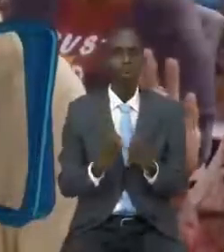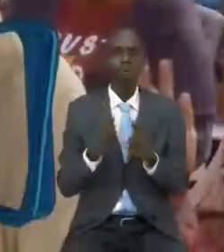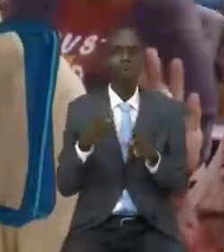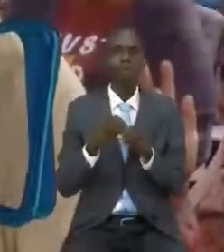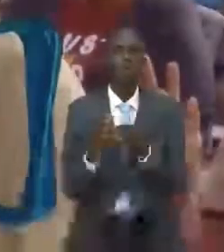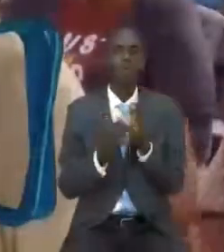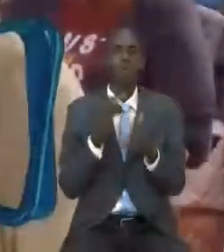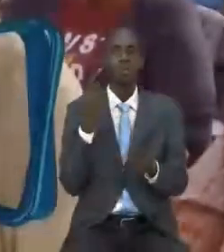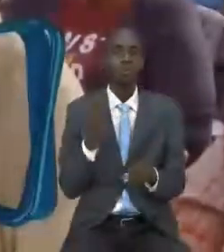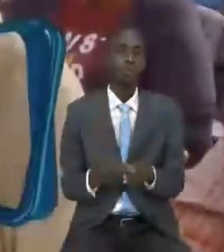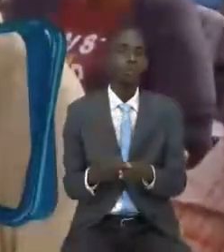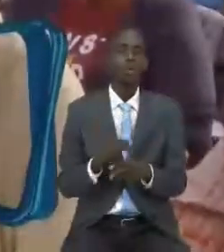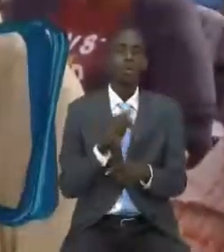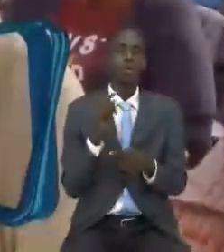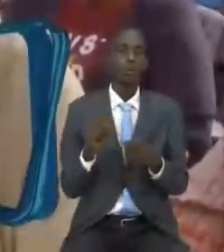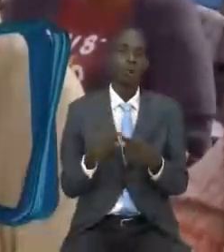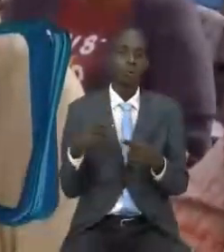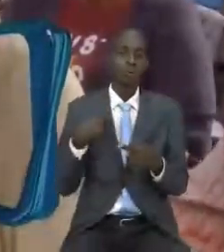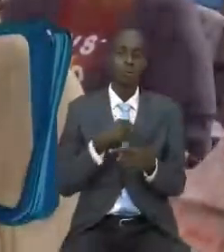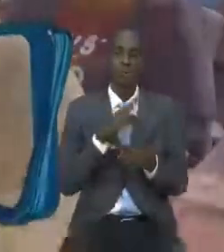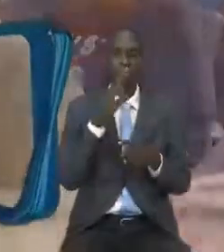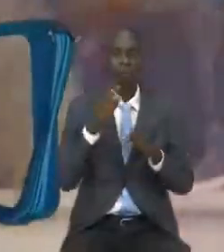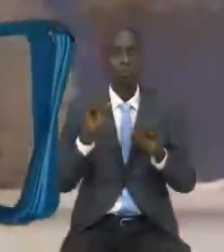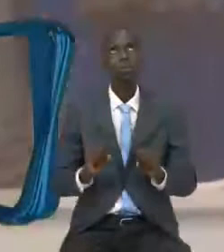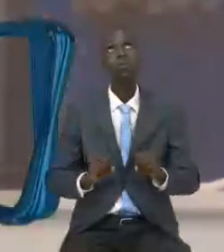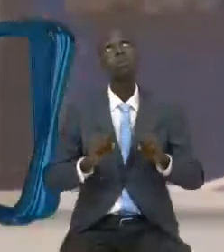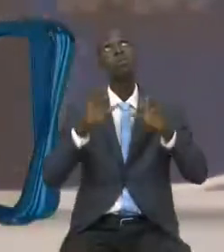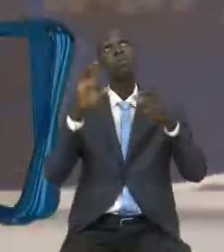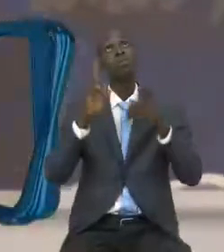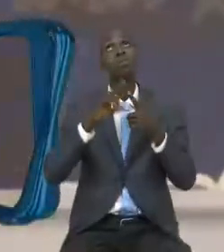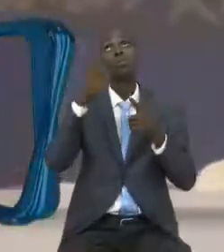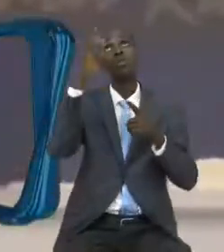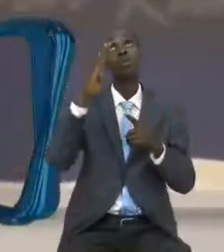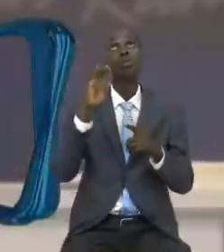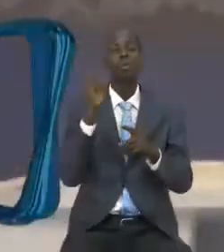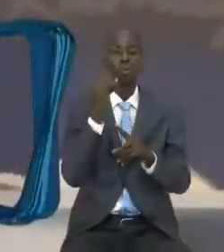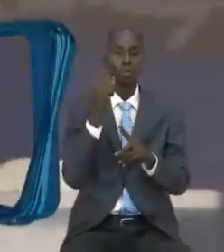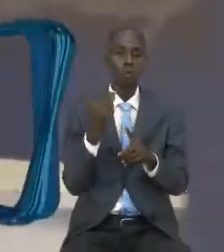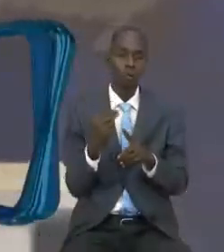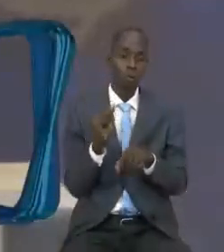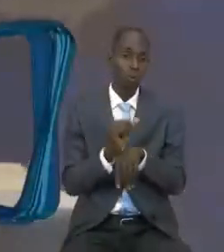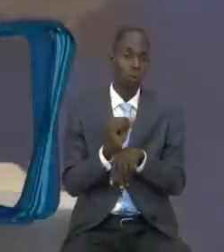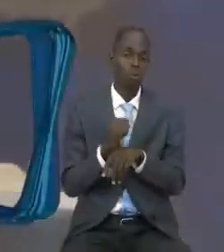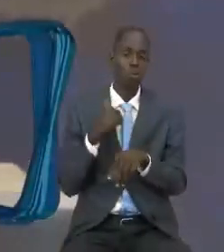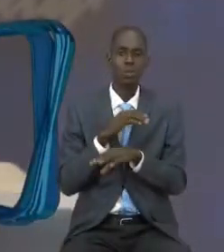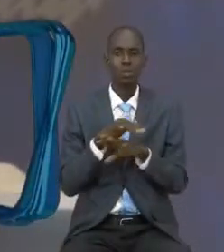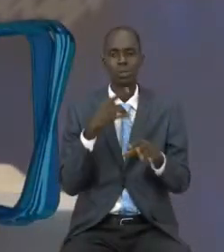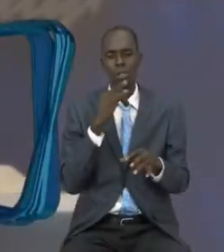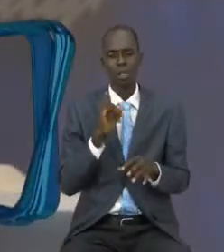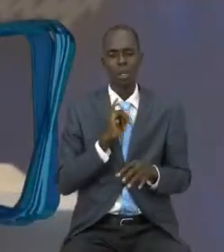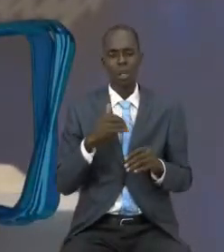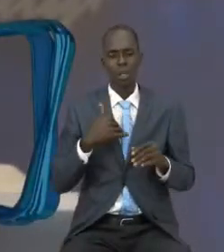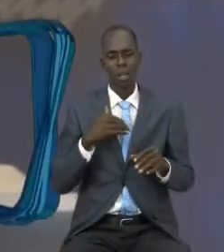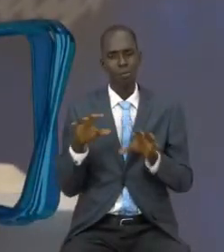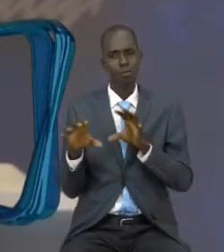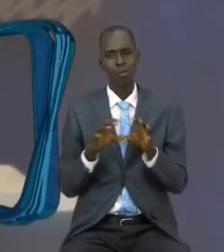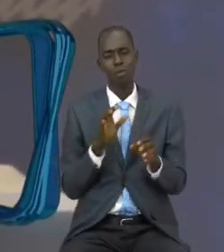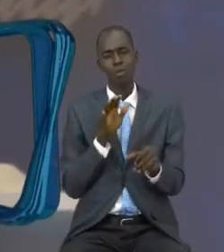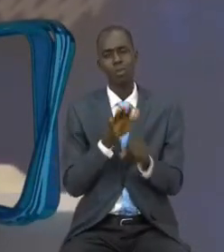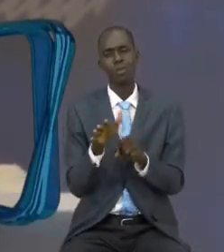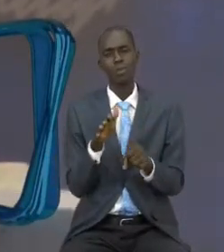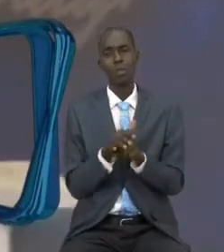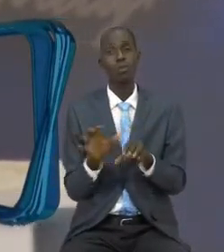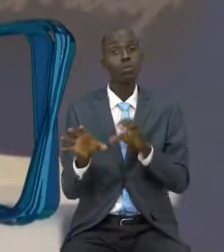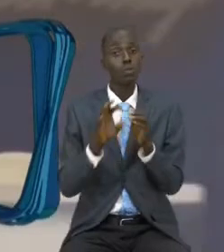we're devoted to God's work, we don't say, I've done enough, do more.